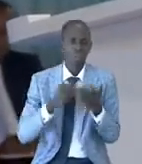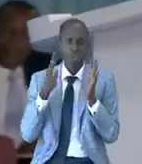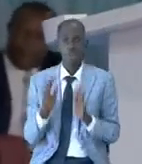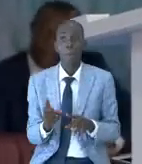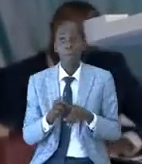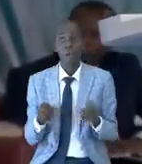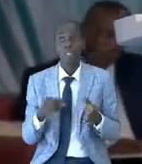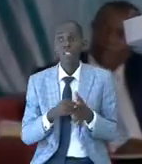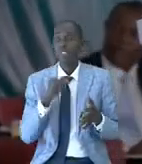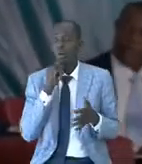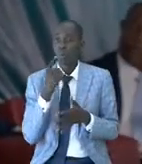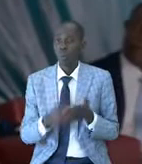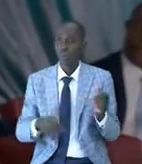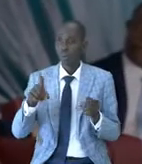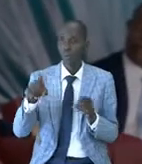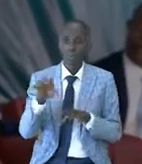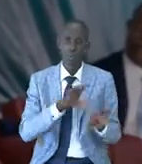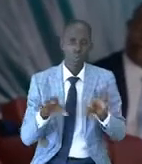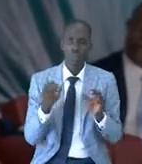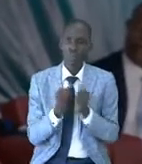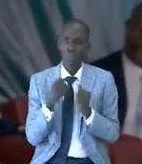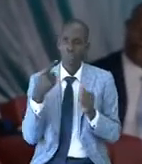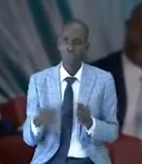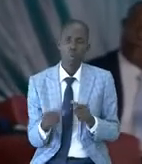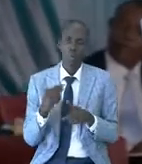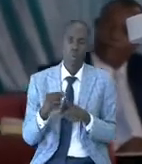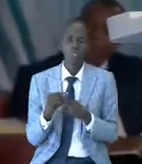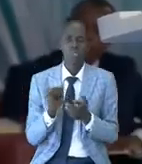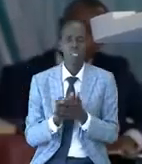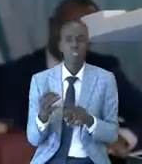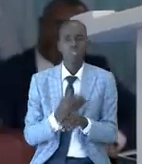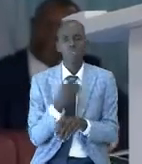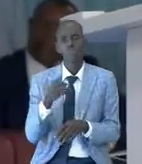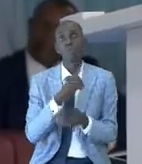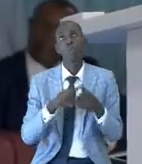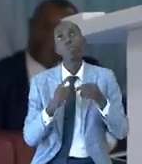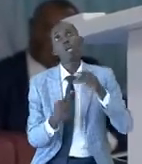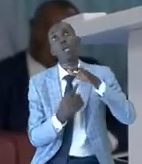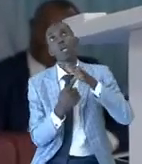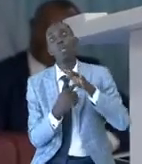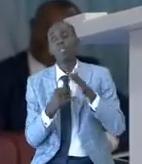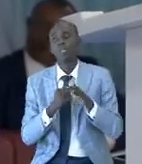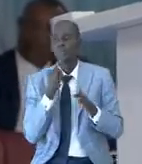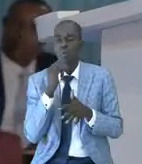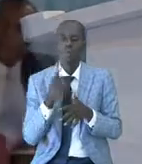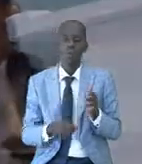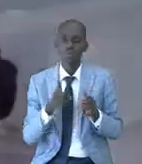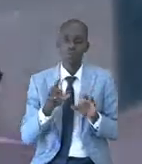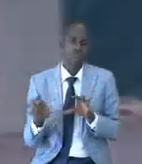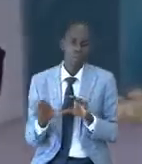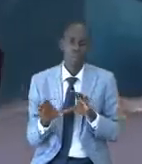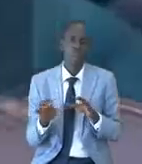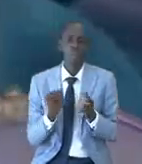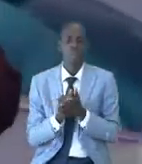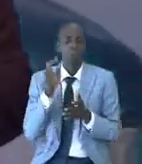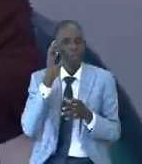do with the message that puts you on top. It is what you do with the idea that puts you on top.